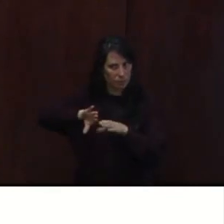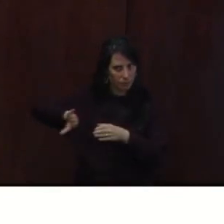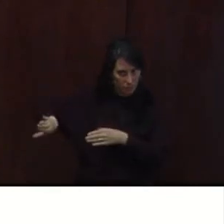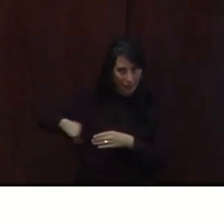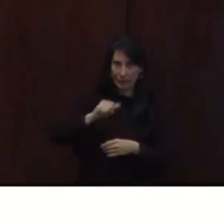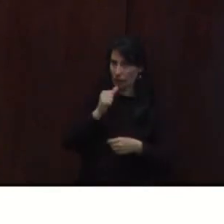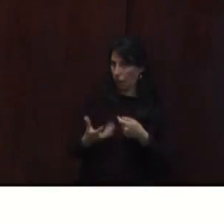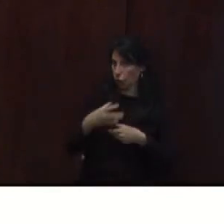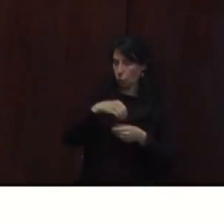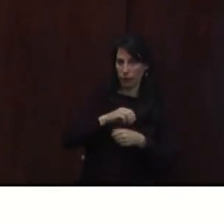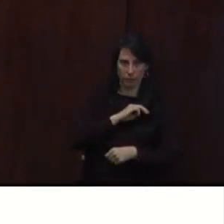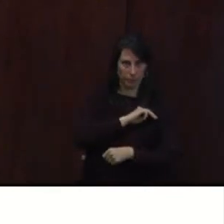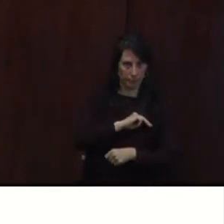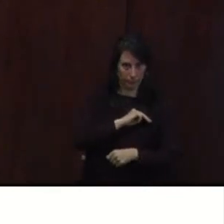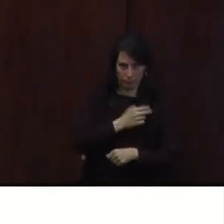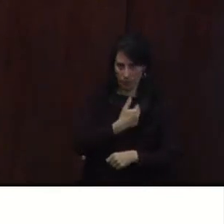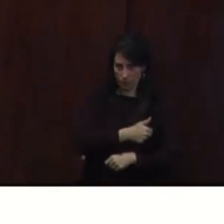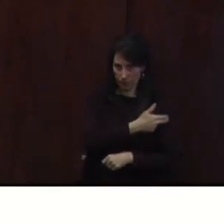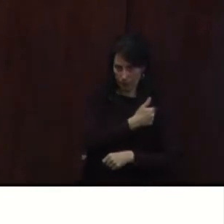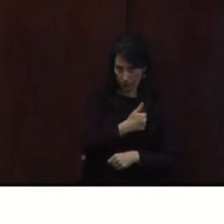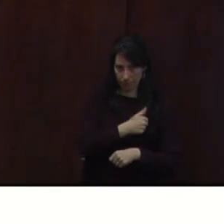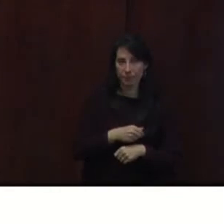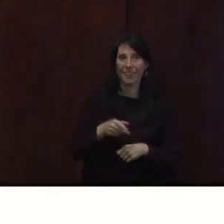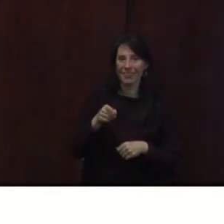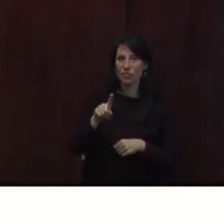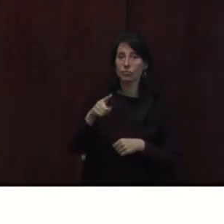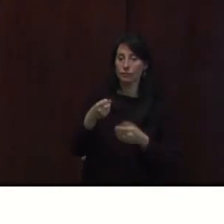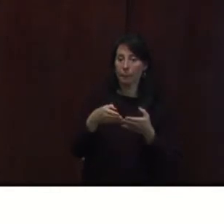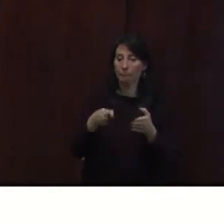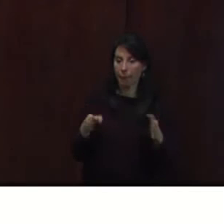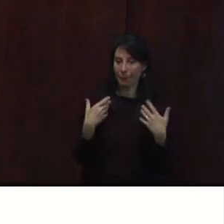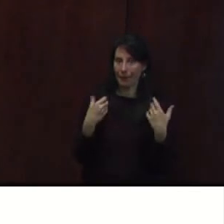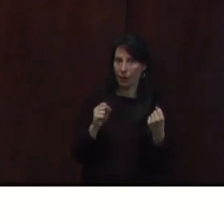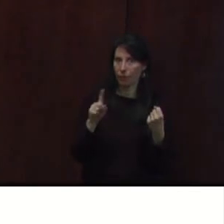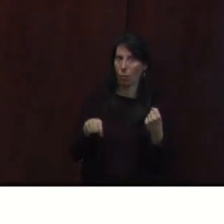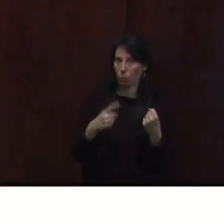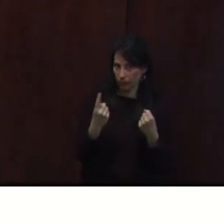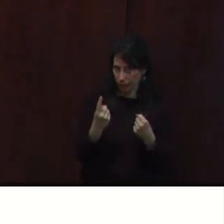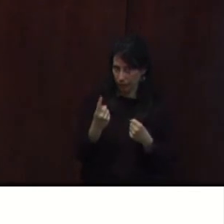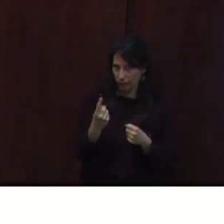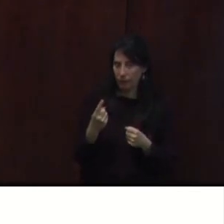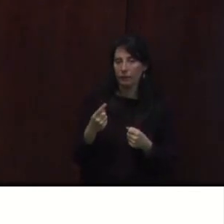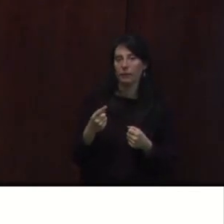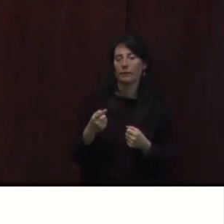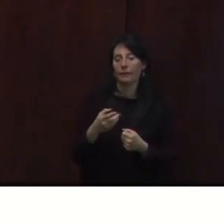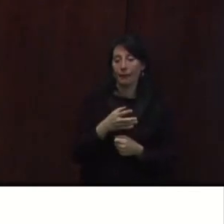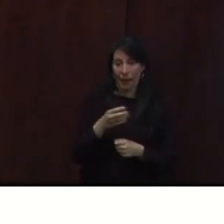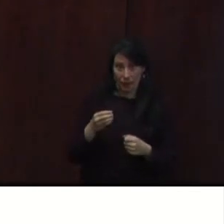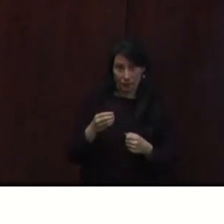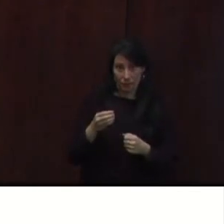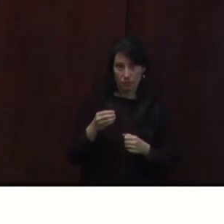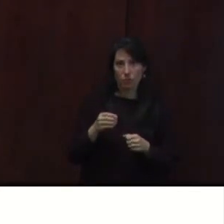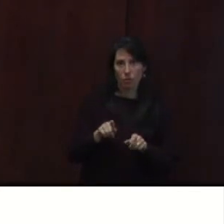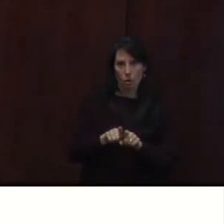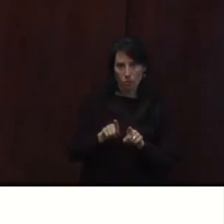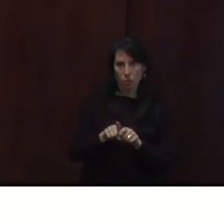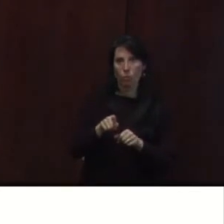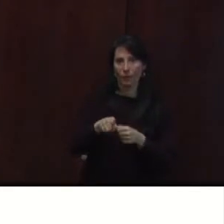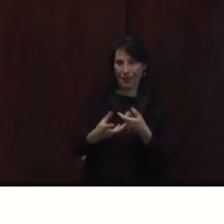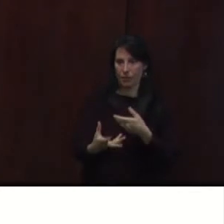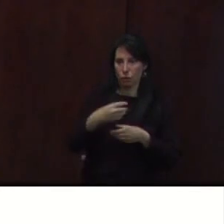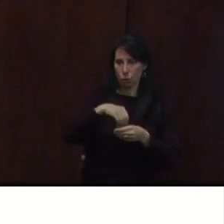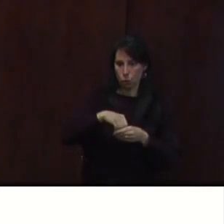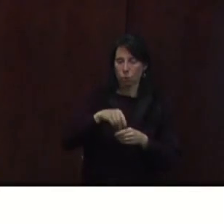as we could push out will be supplied from the state. And this is also the assumption that all the vaccines we're going to be working with have the 2-dose